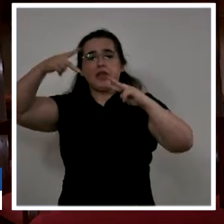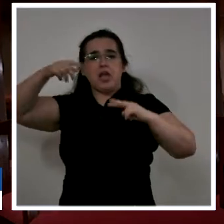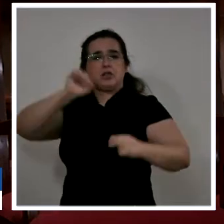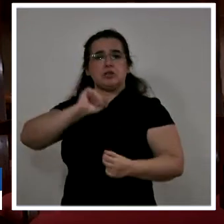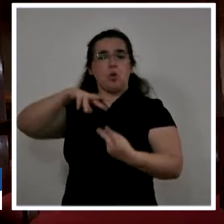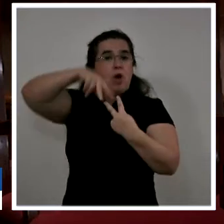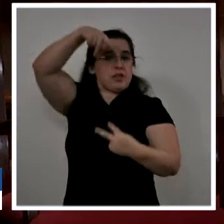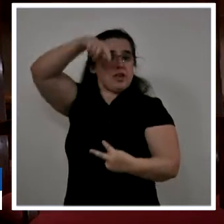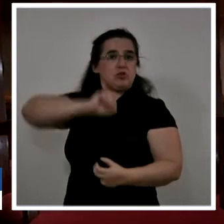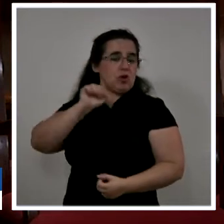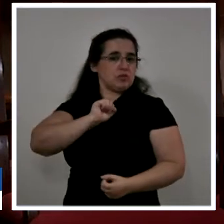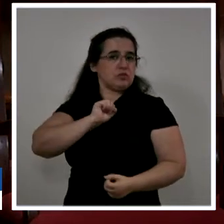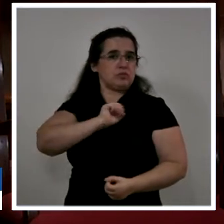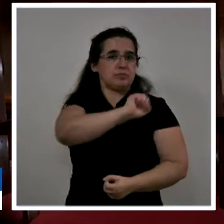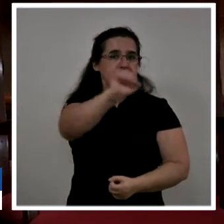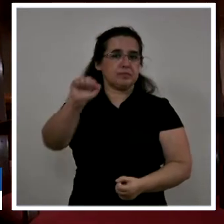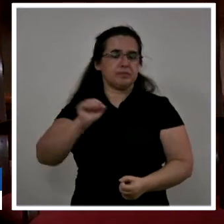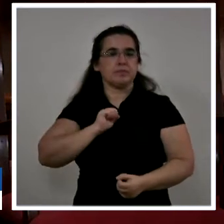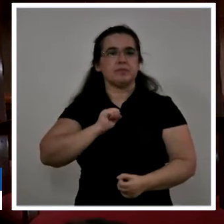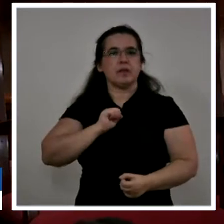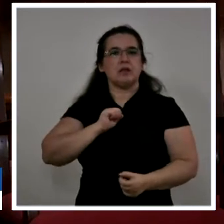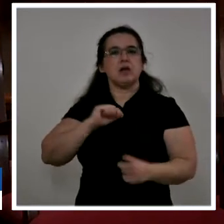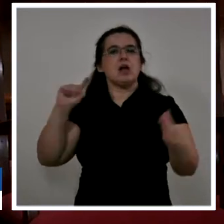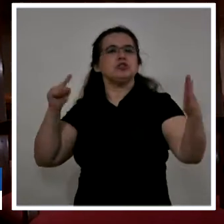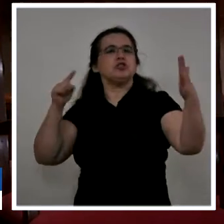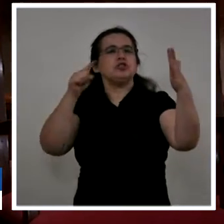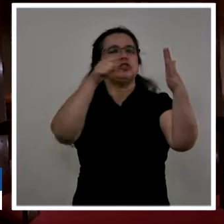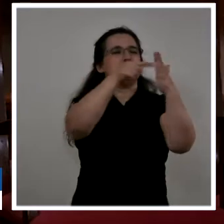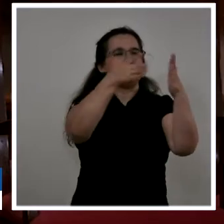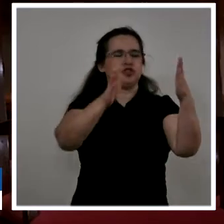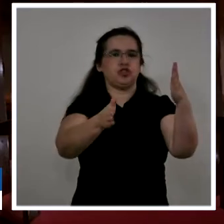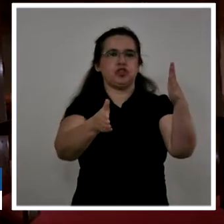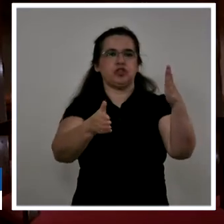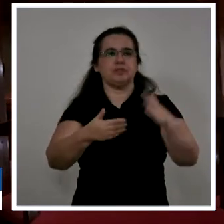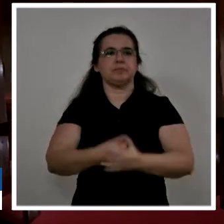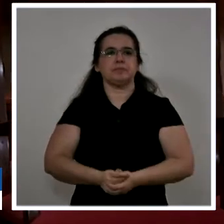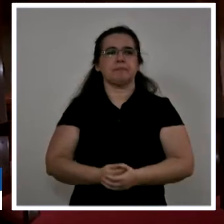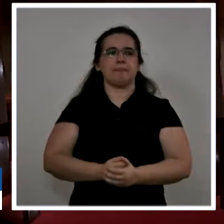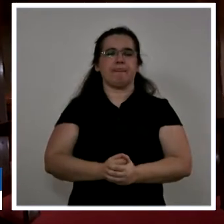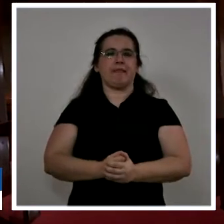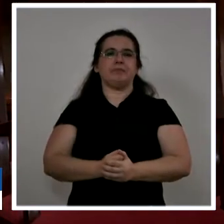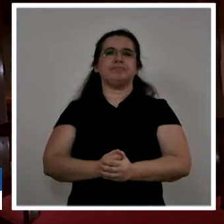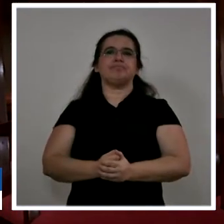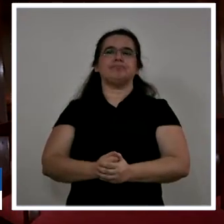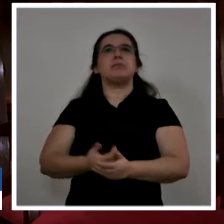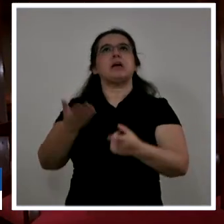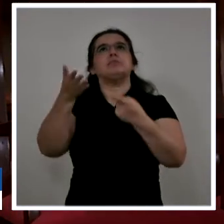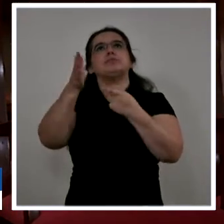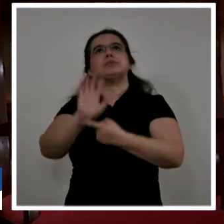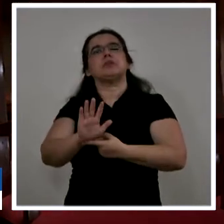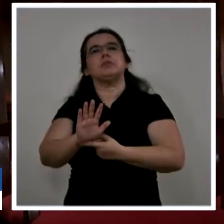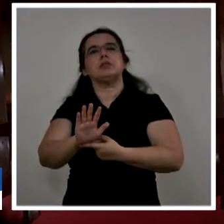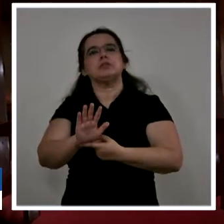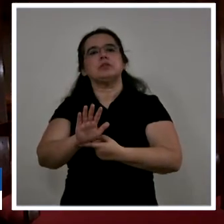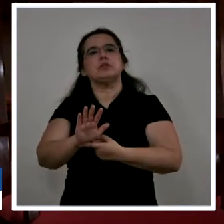are destined. Estamos destinados ou predestinados. To have particular body shapes. Para ter, por exemplo,